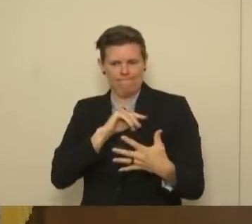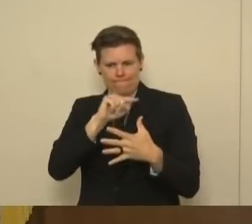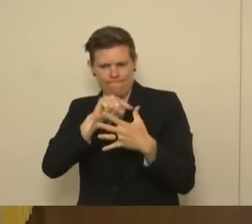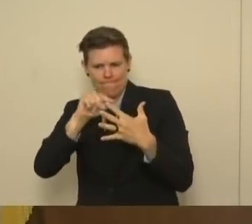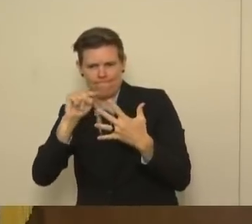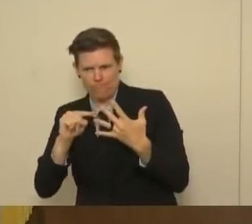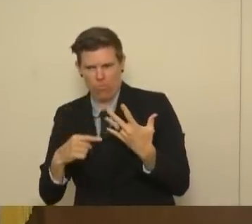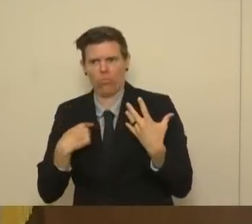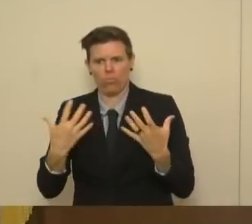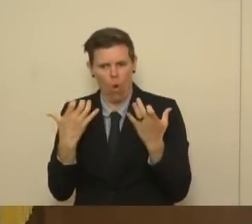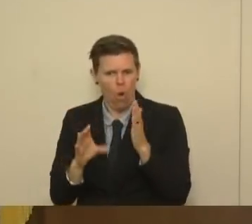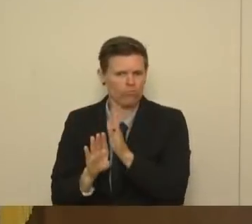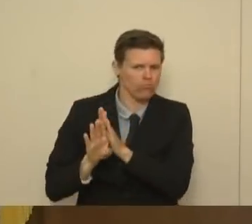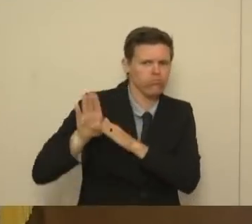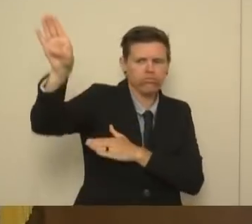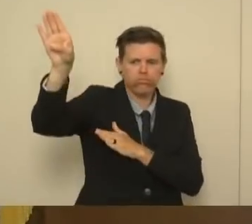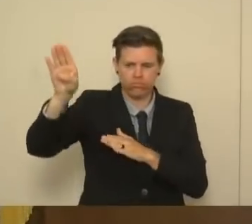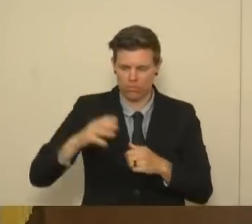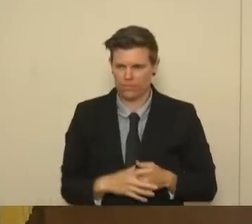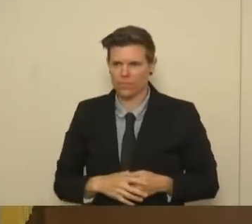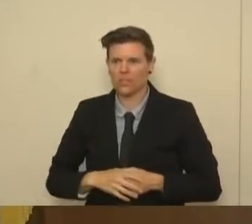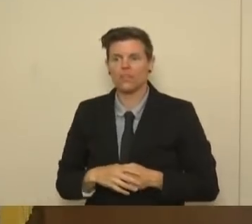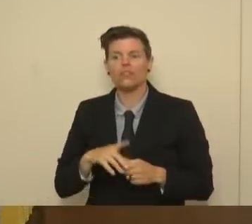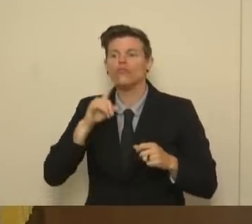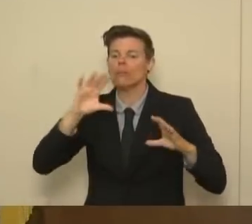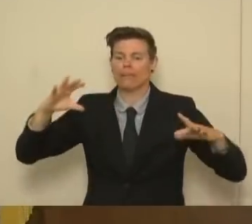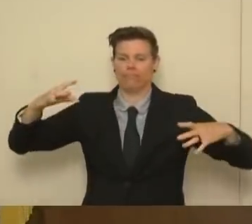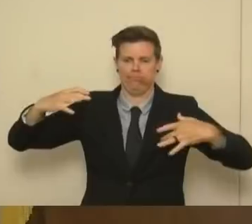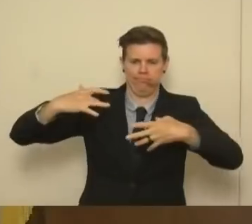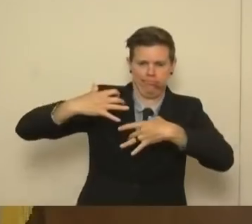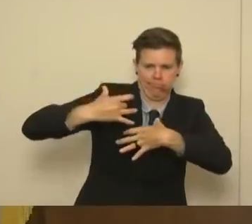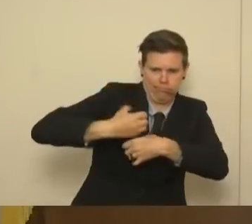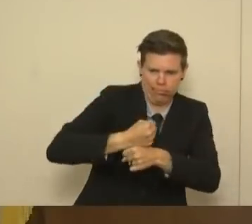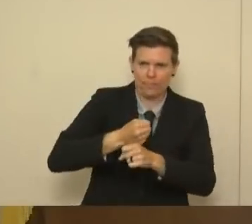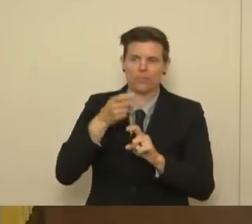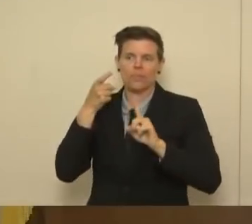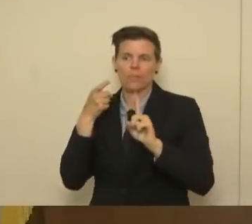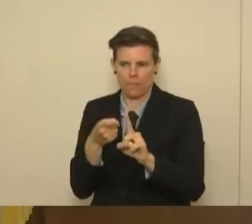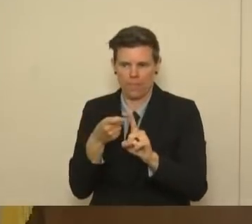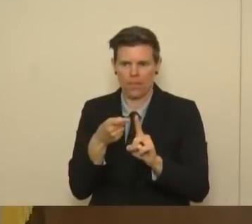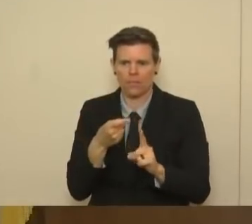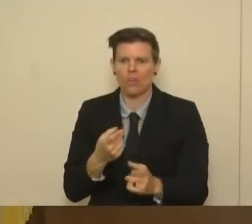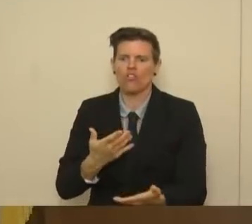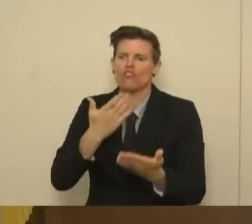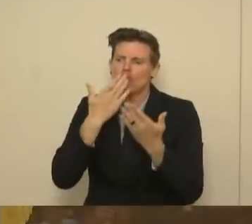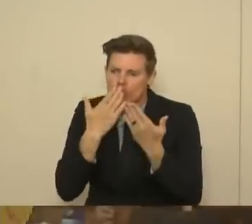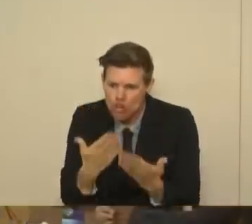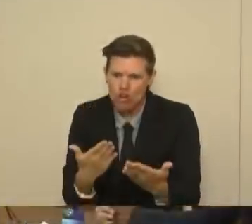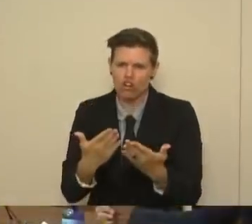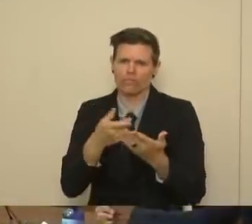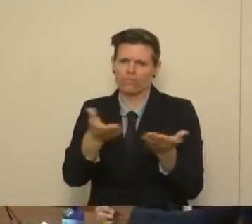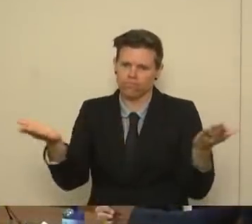conferences. So good for you, New Mexico. Good for us. And thank you very much for tuning in. We appreciate you.